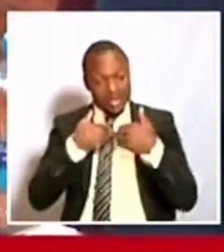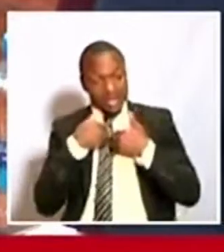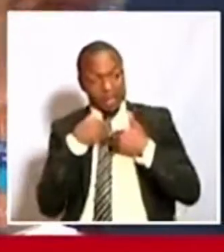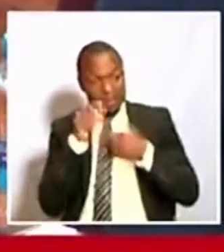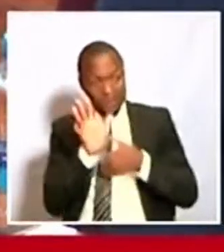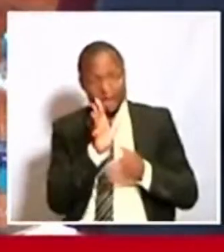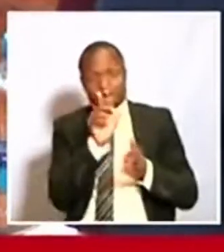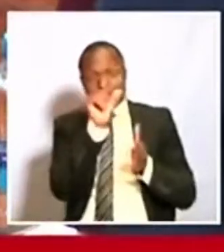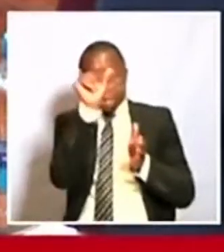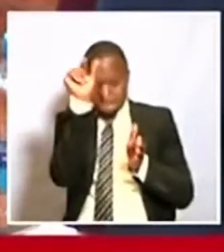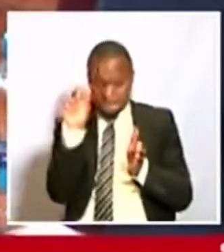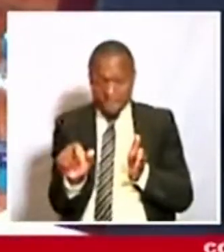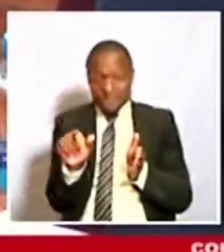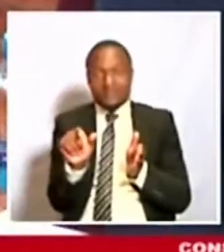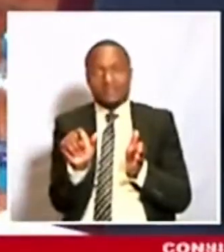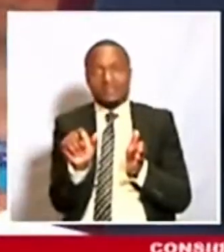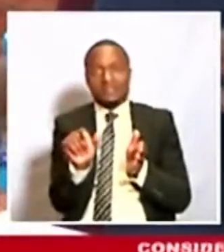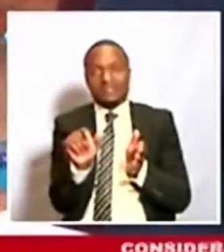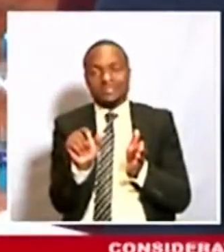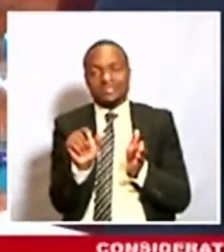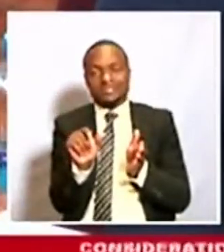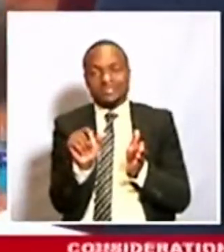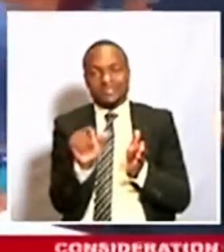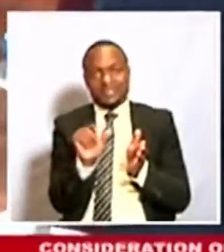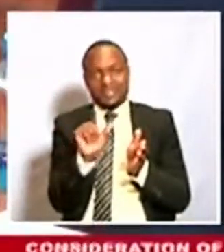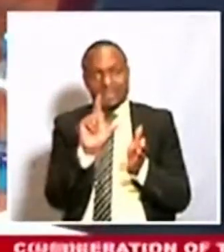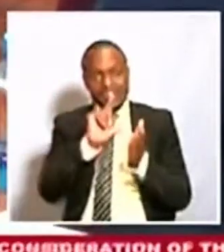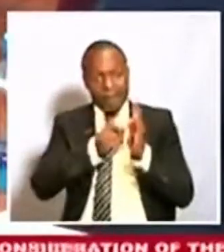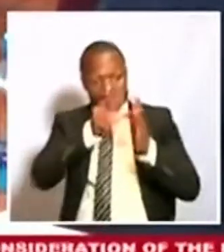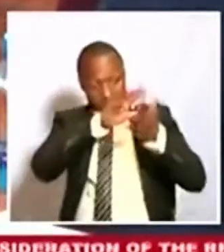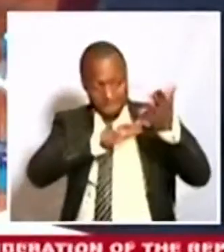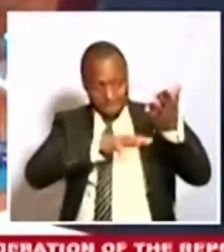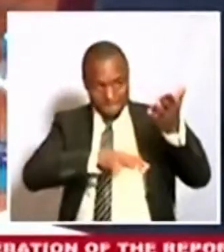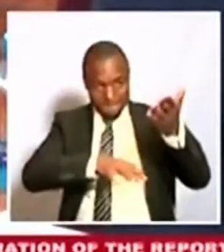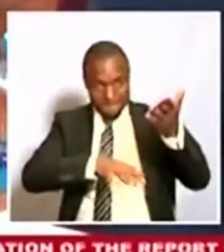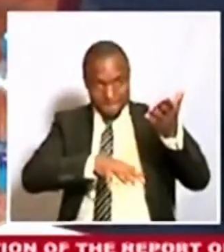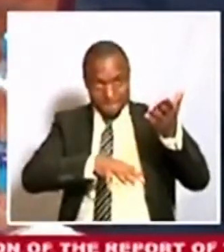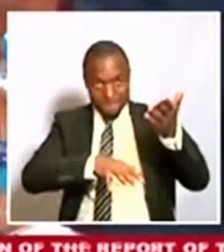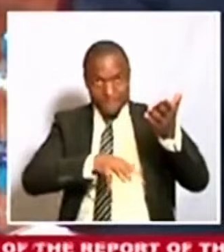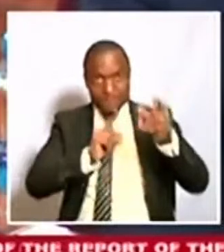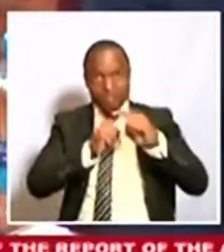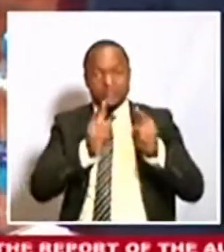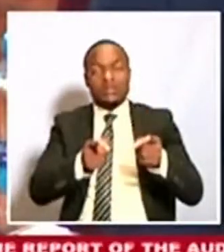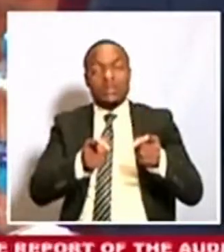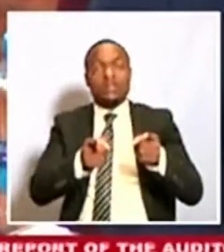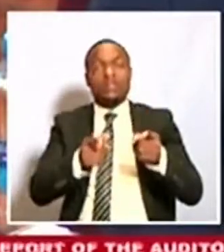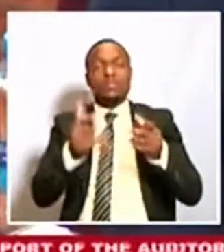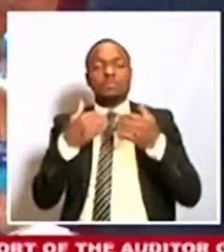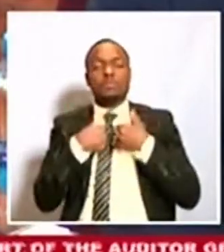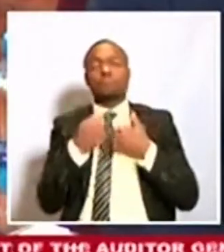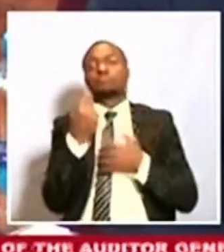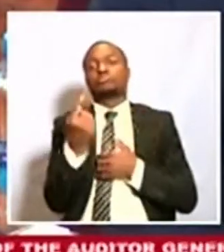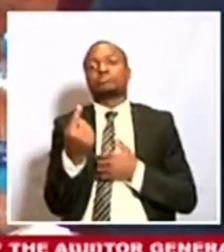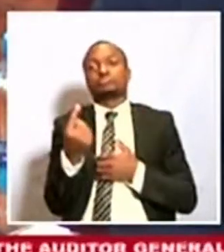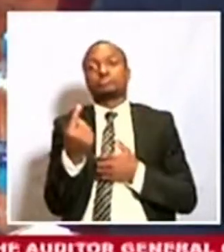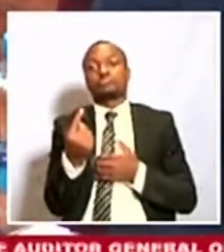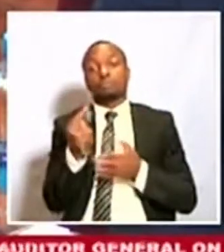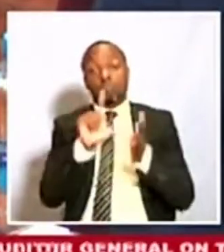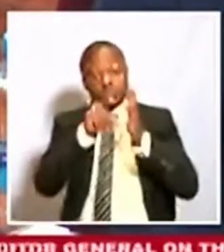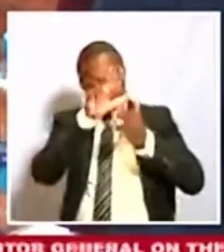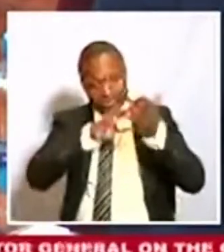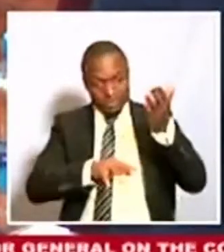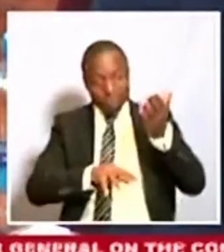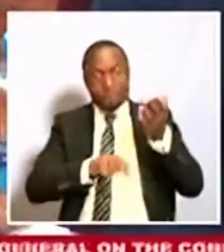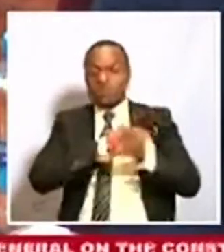were doing a cover minute which covered all the applications. And that